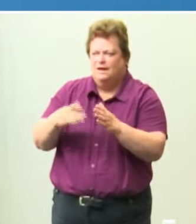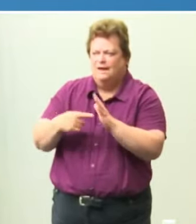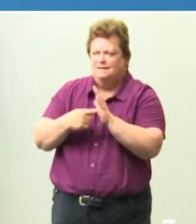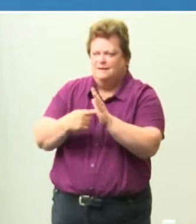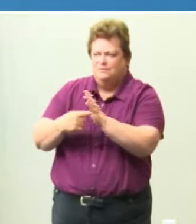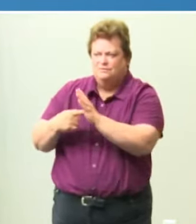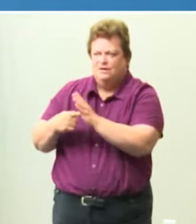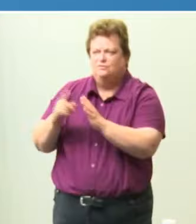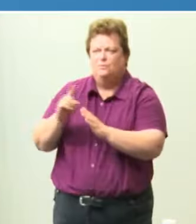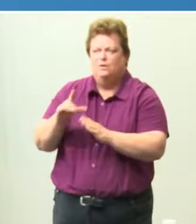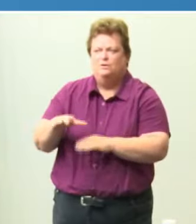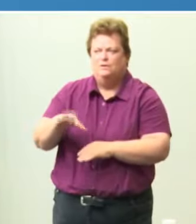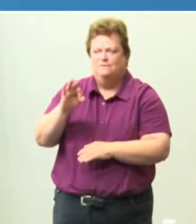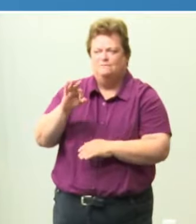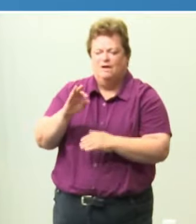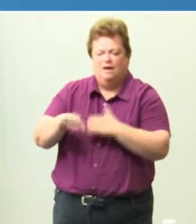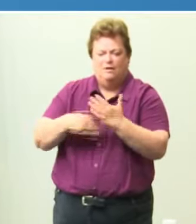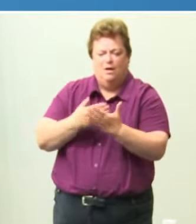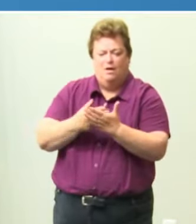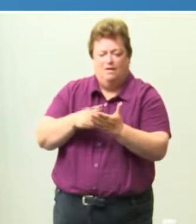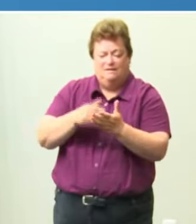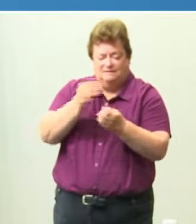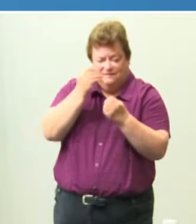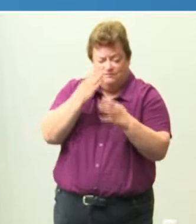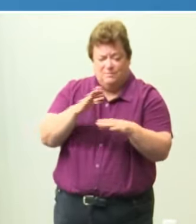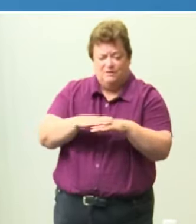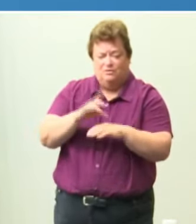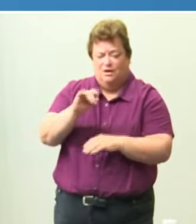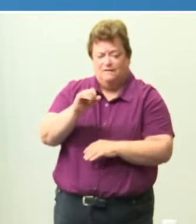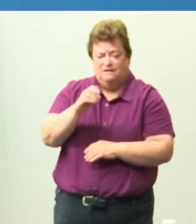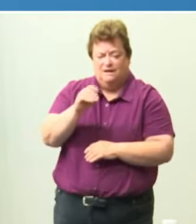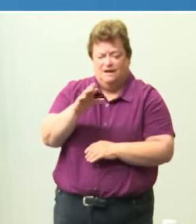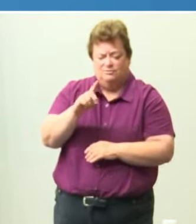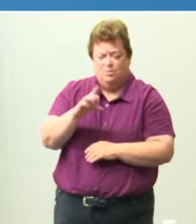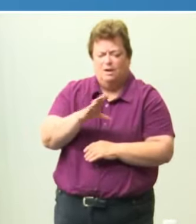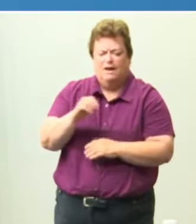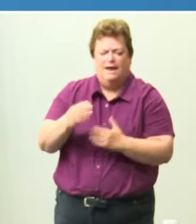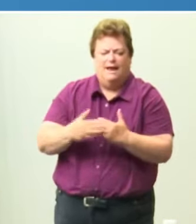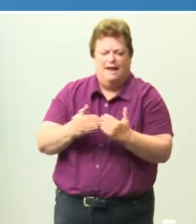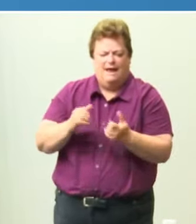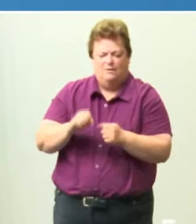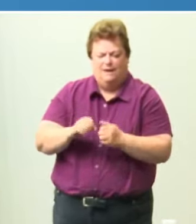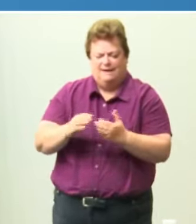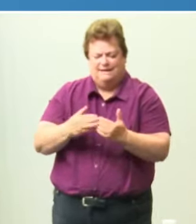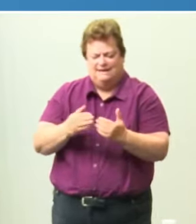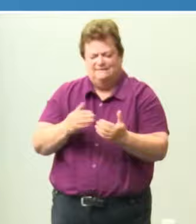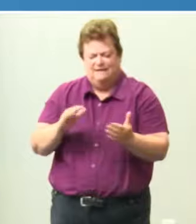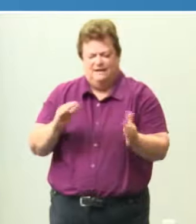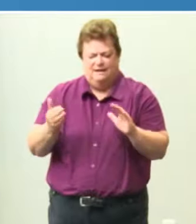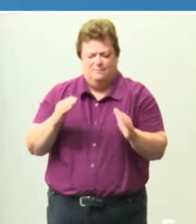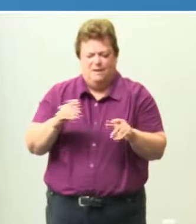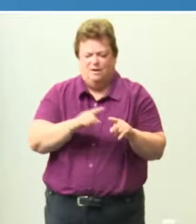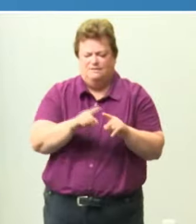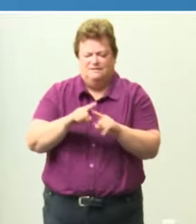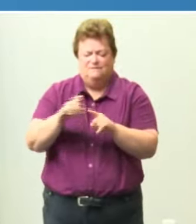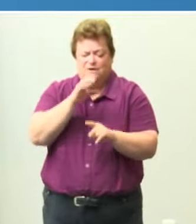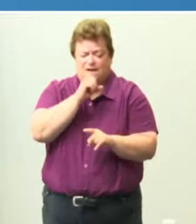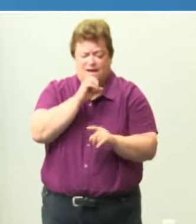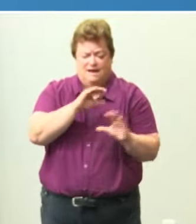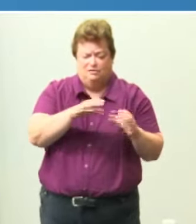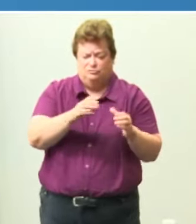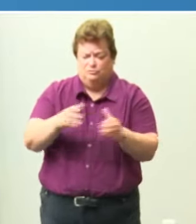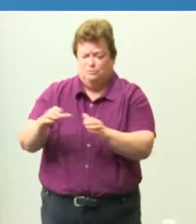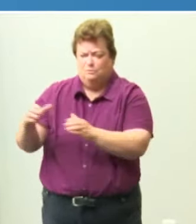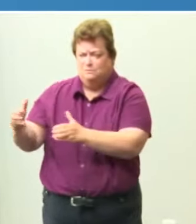where you can find the helpful information on our dashboard and how you can easily compare different age groups. Raju?